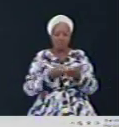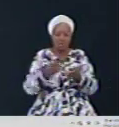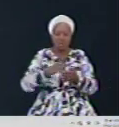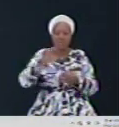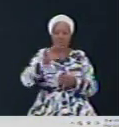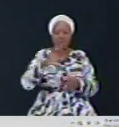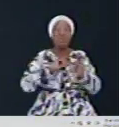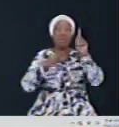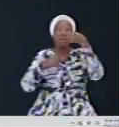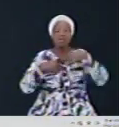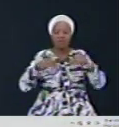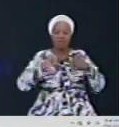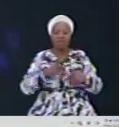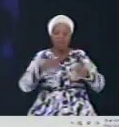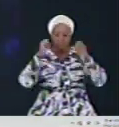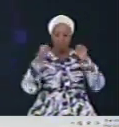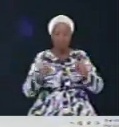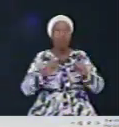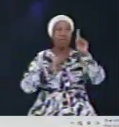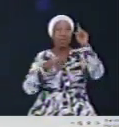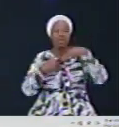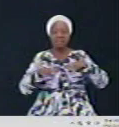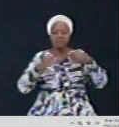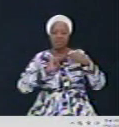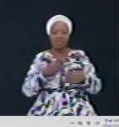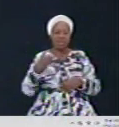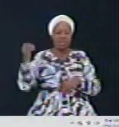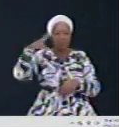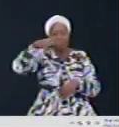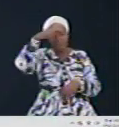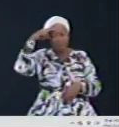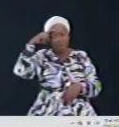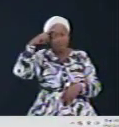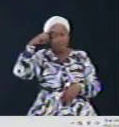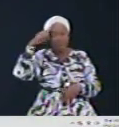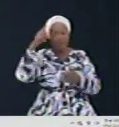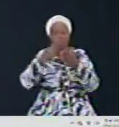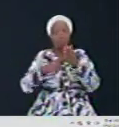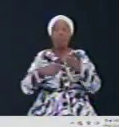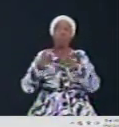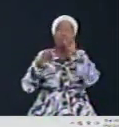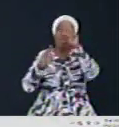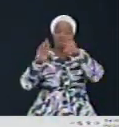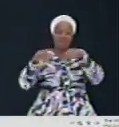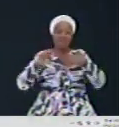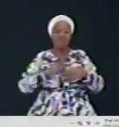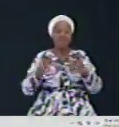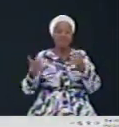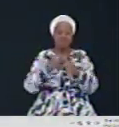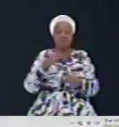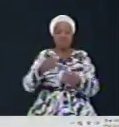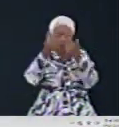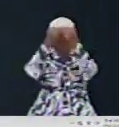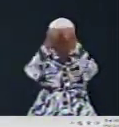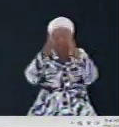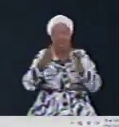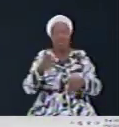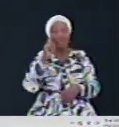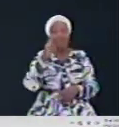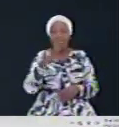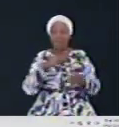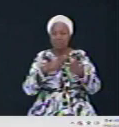has given us the power, he has given us the grace, because what he gave us first, we obeyed him. And now